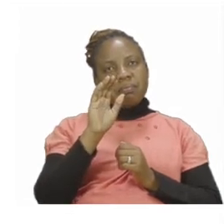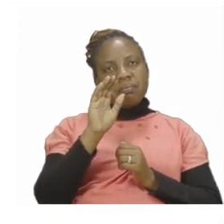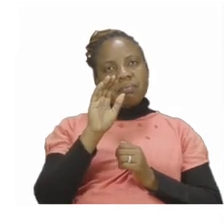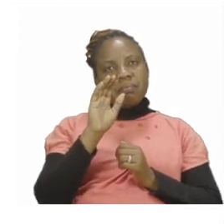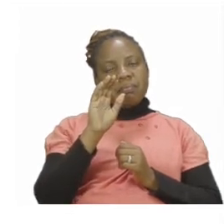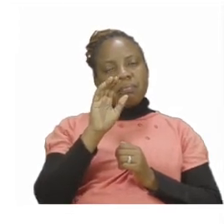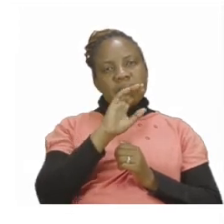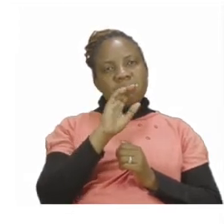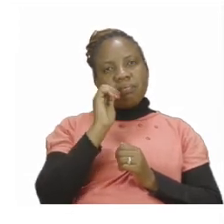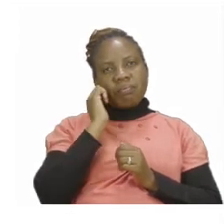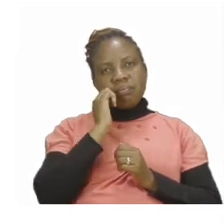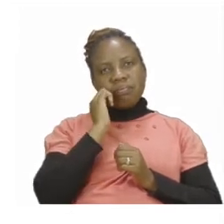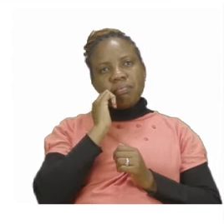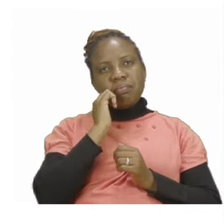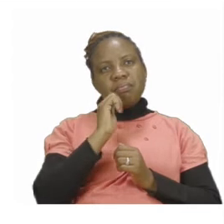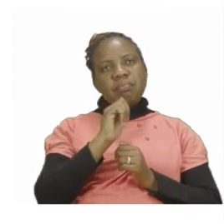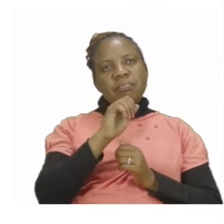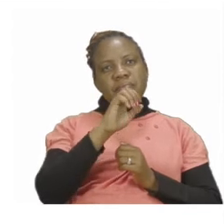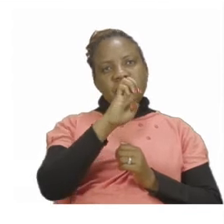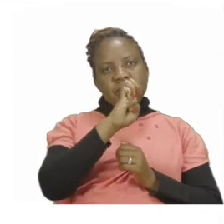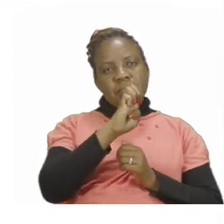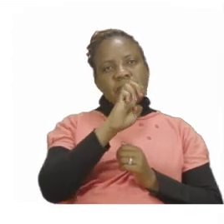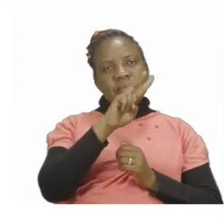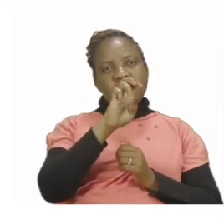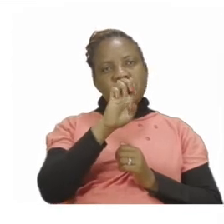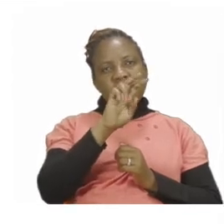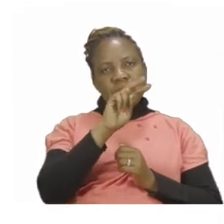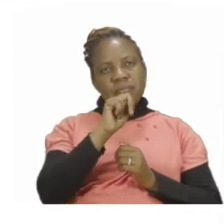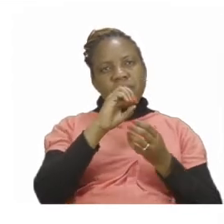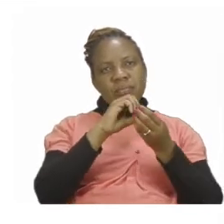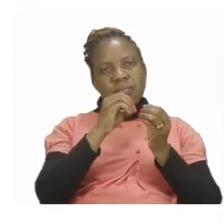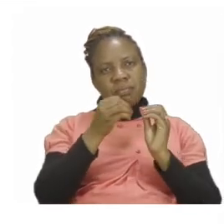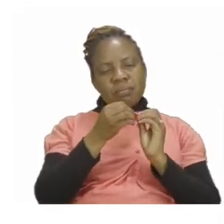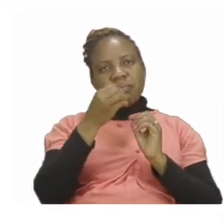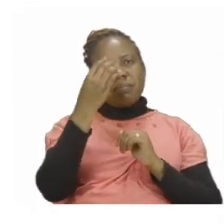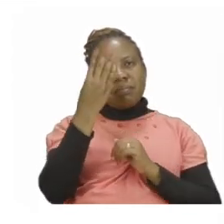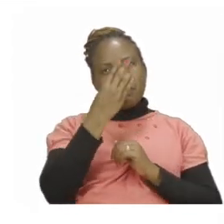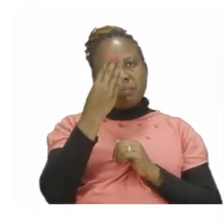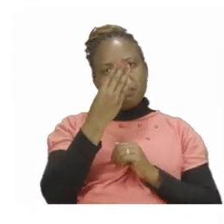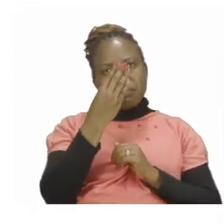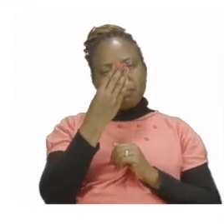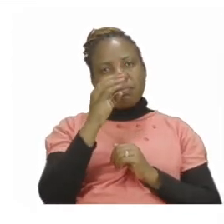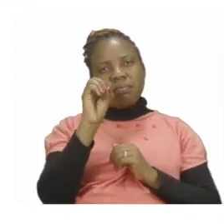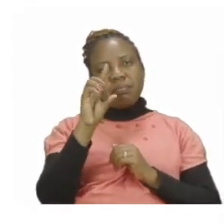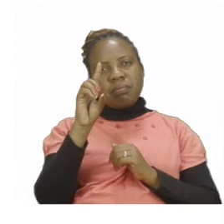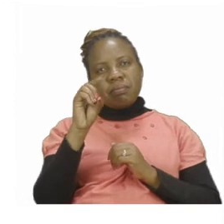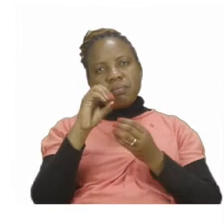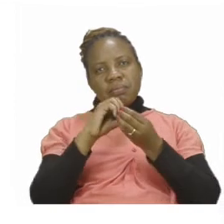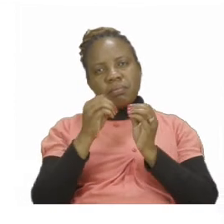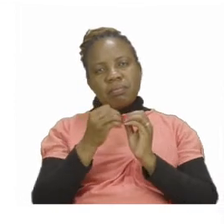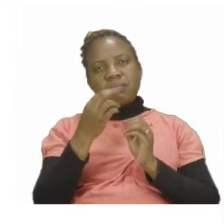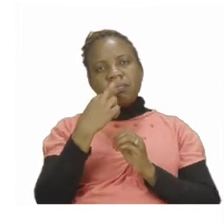numbers red. So remember, even numbers blue and odd numbers